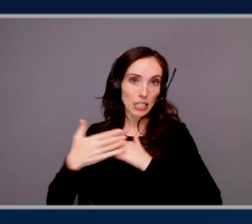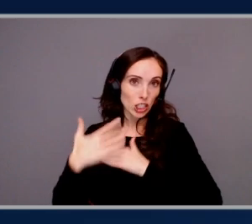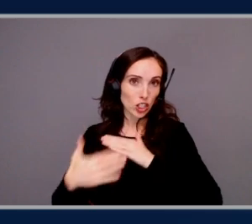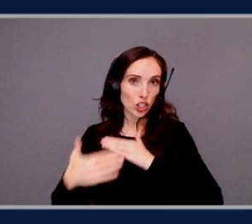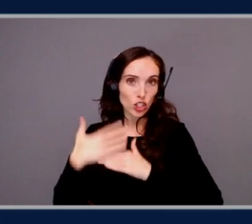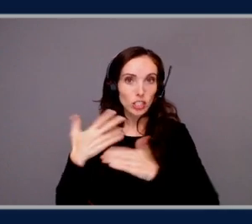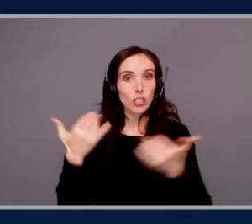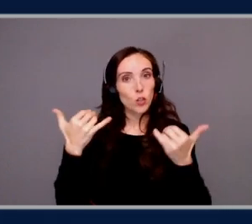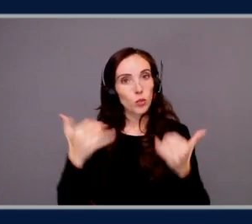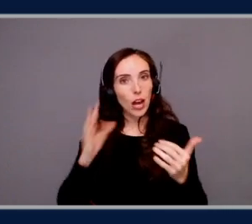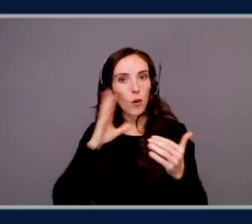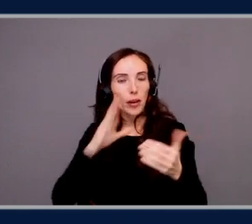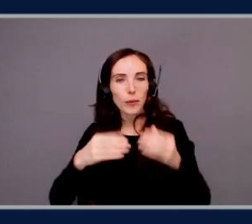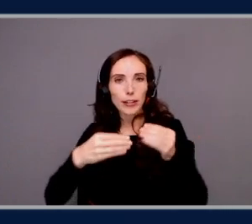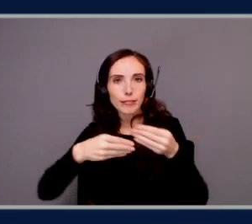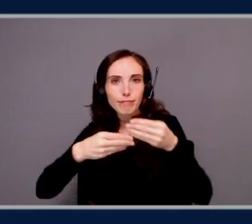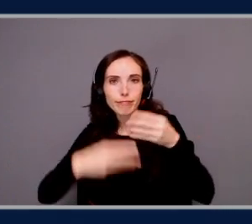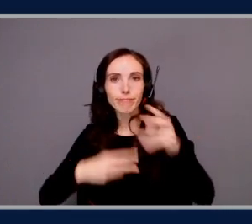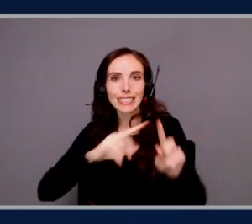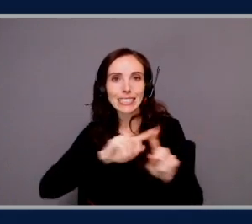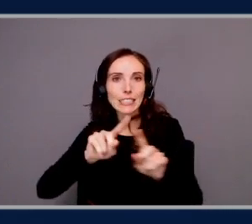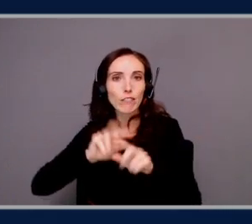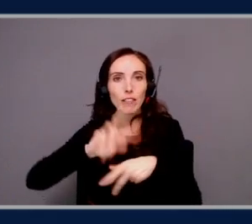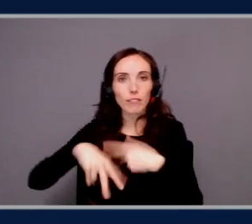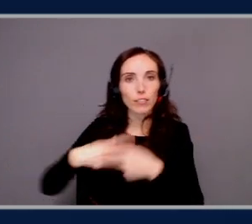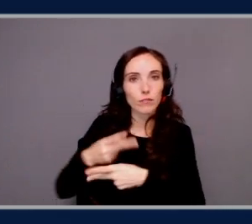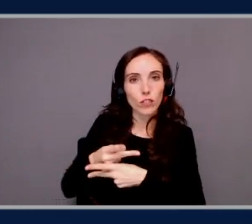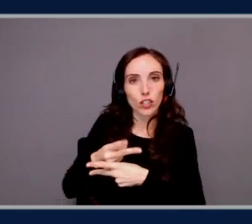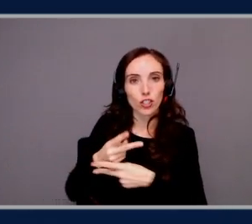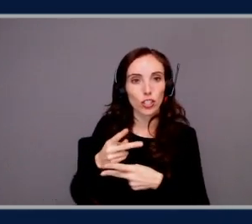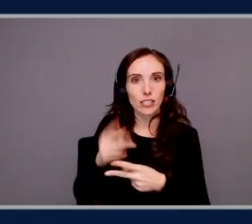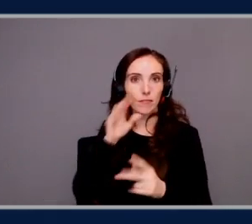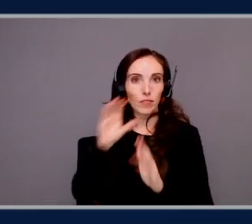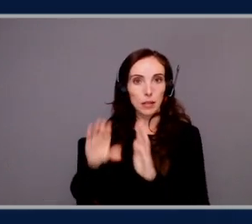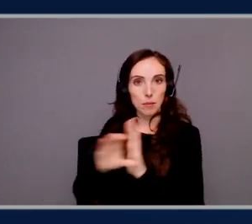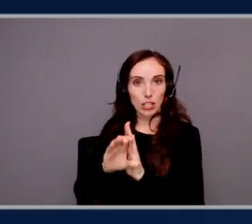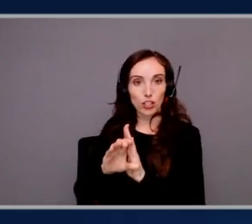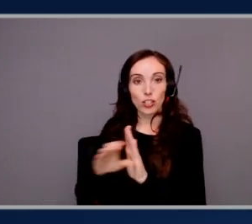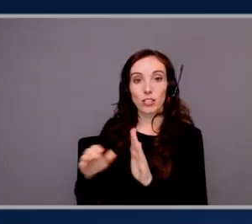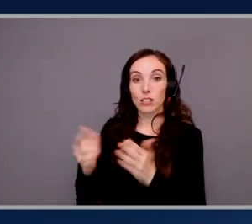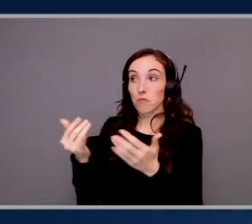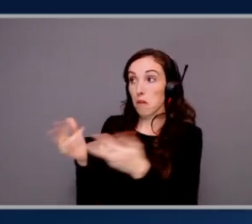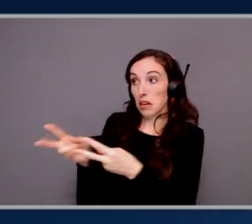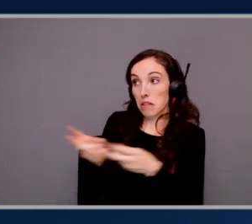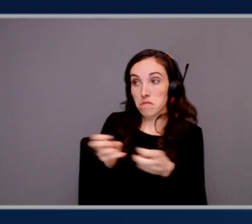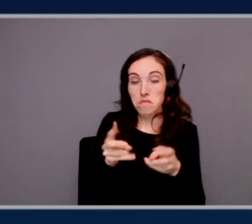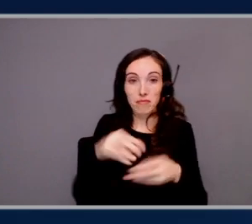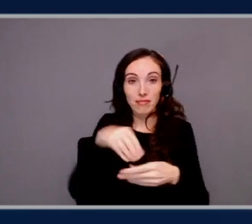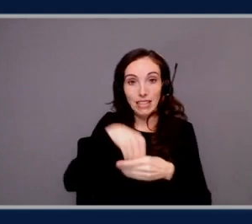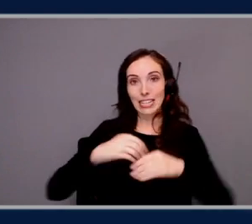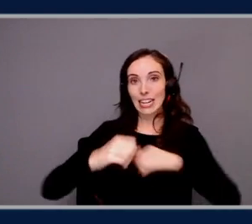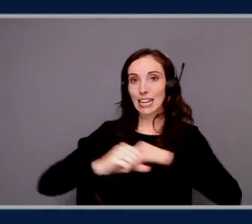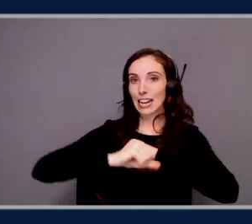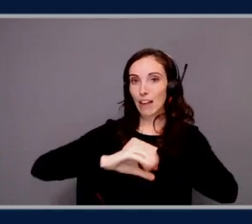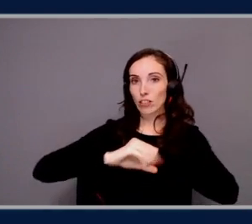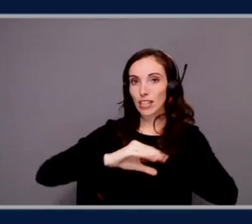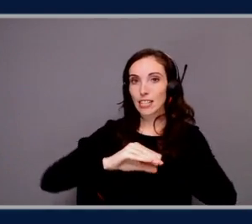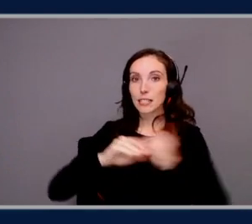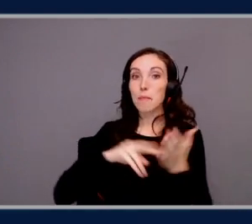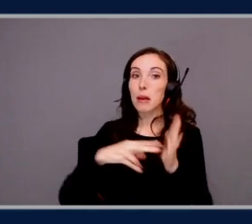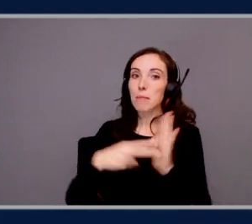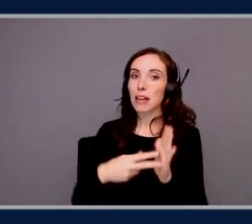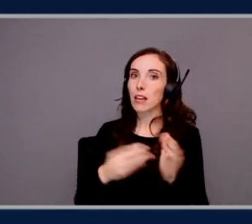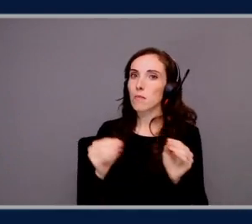more variations of these for me. And I can take these and I can put them into my advertisement. And these make the advertisements themselves